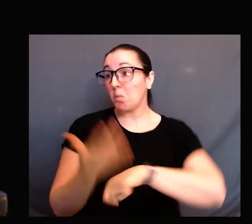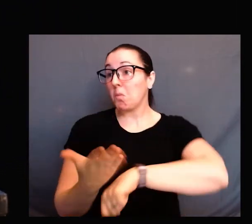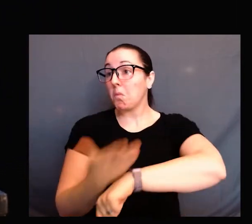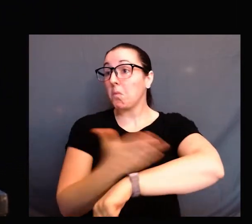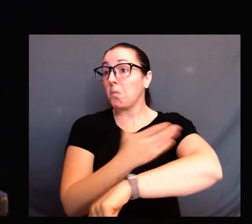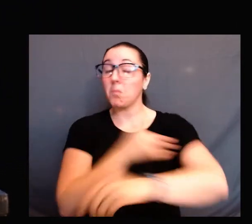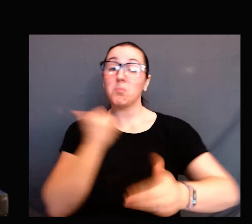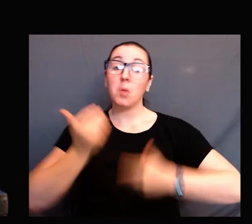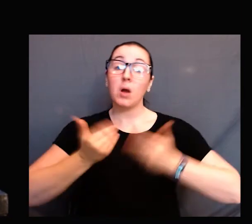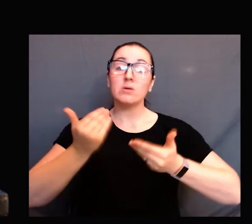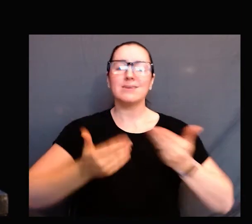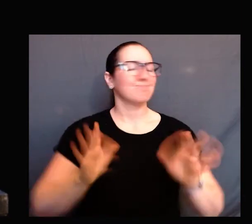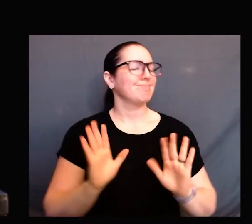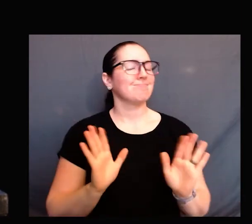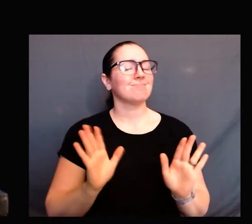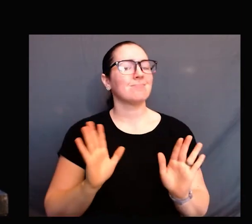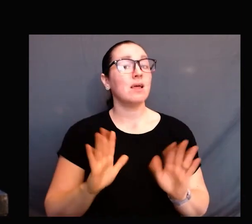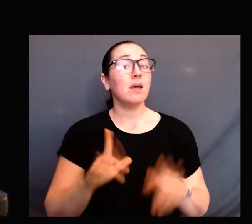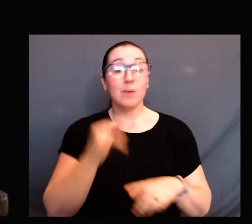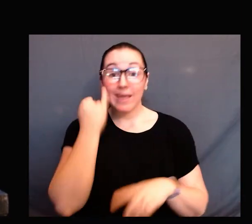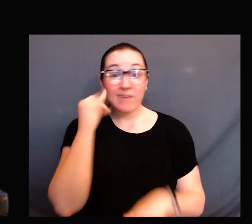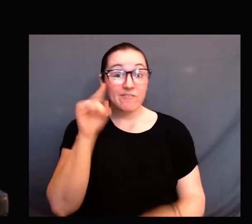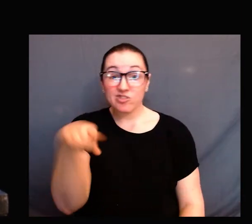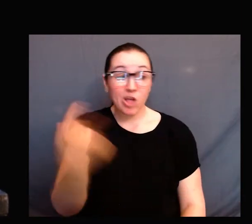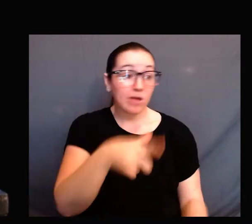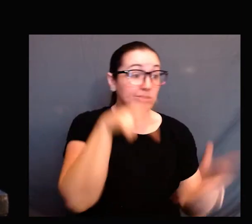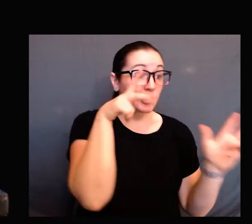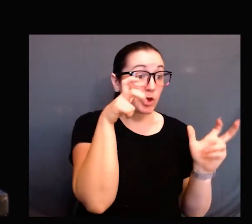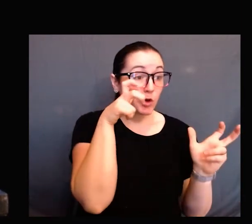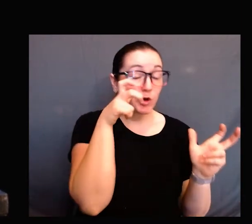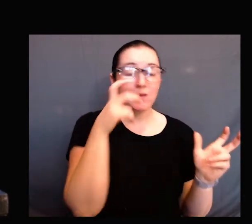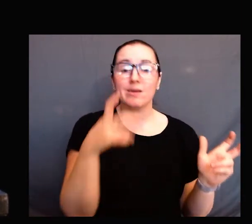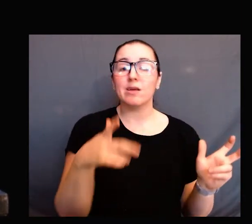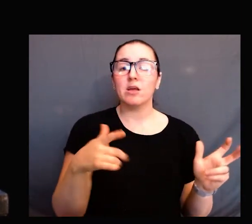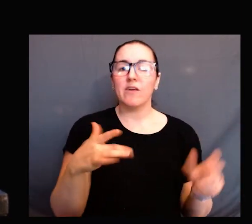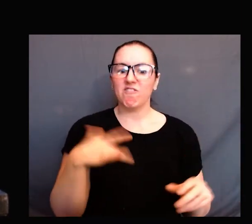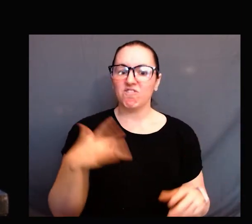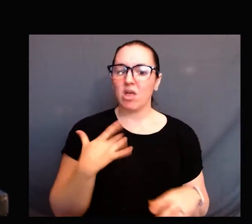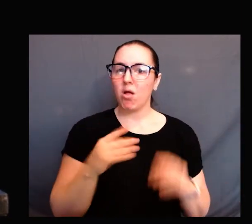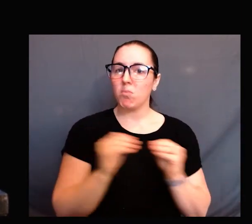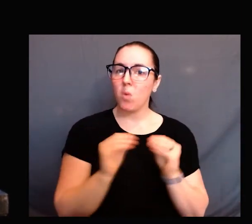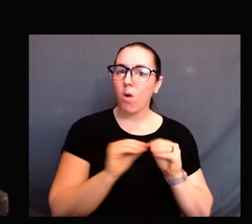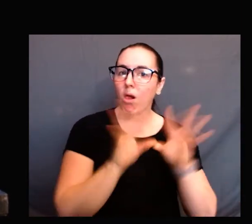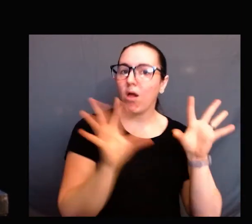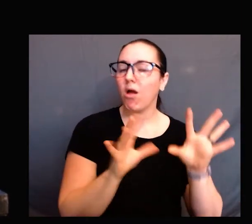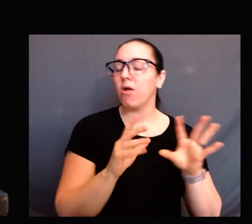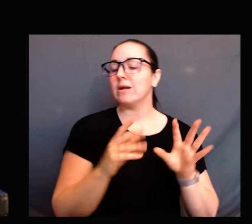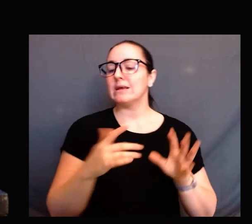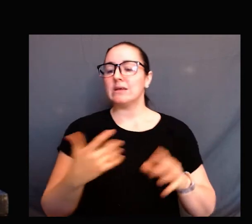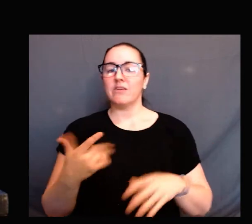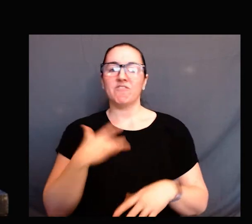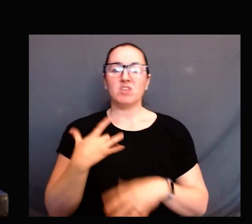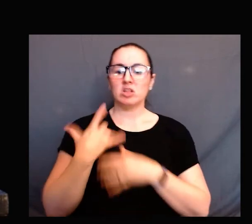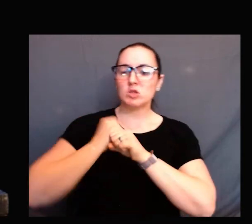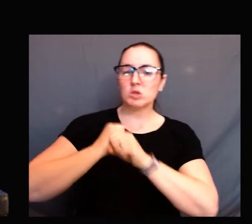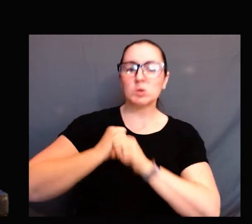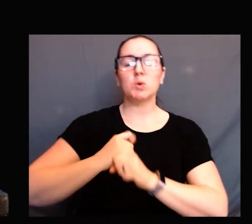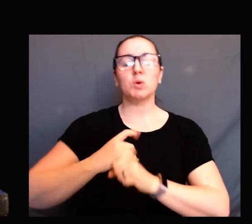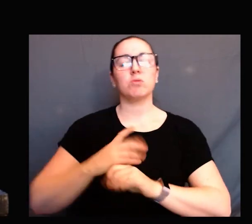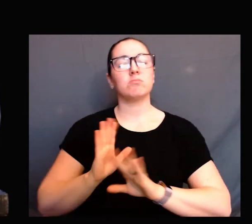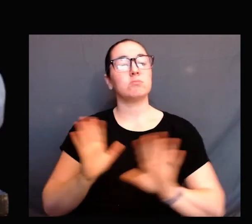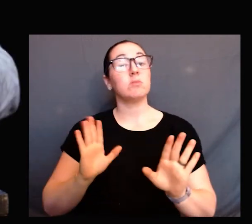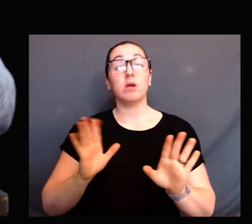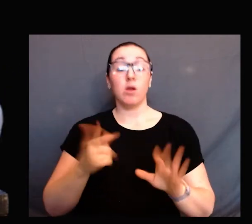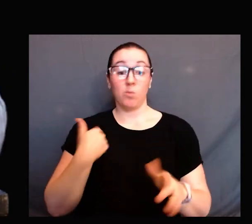alone, that we're making progress. But just hearing and listening, we think it's going to give us clarity, security, and the certainty in life that